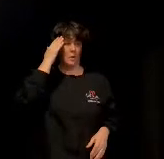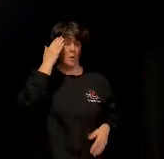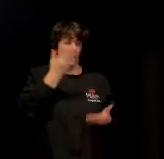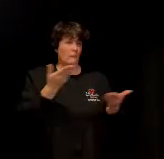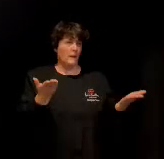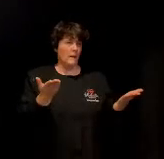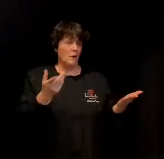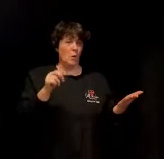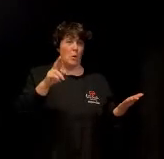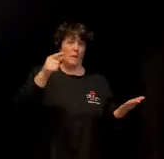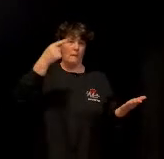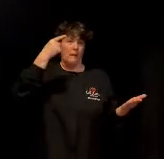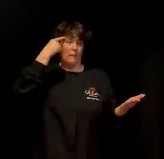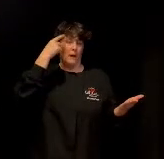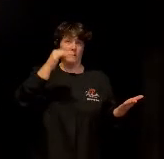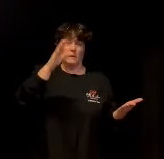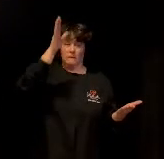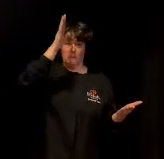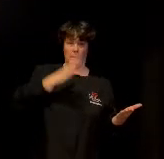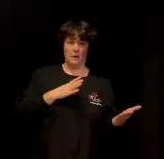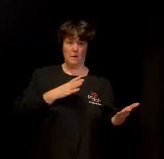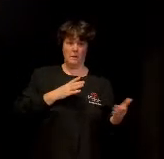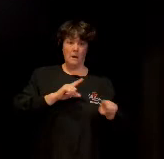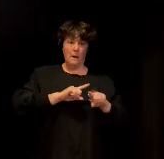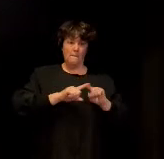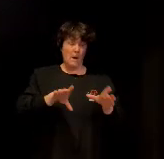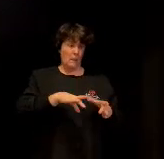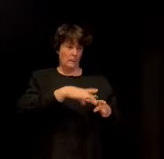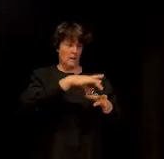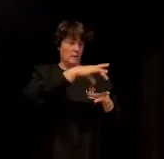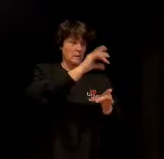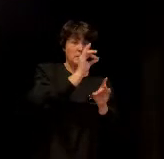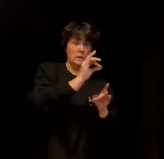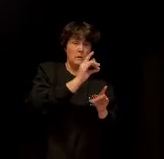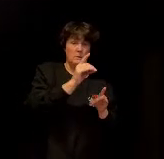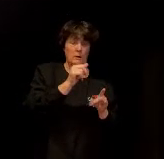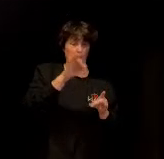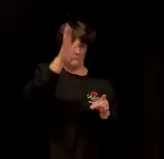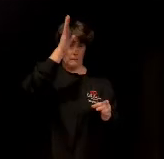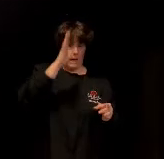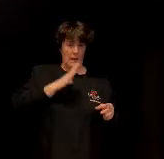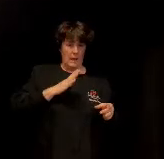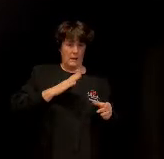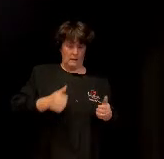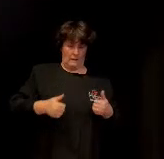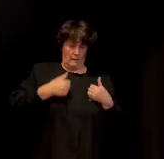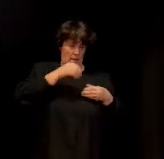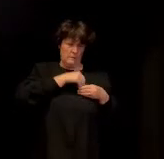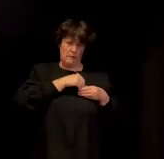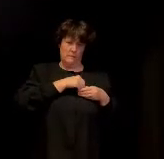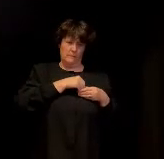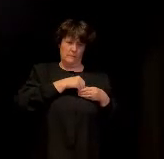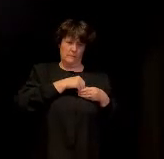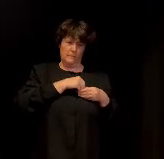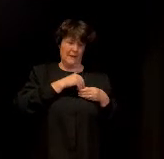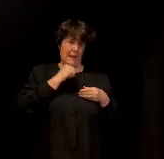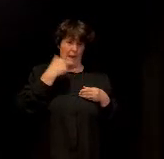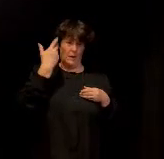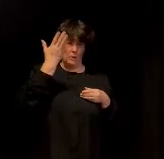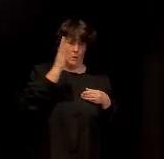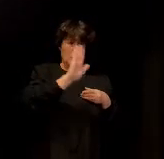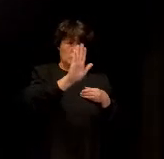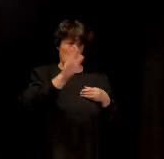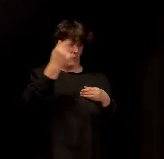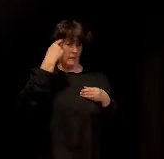or the thoughts of a man except the spirit of the man which is in him? I don't know your thoughts. You know your thoughts. That's what he's